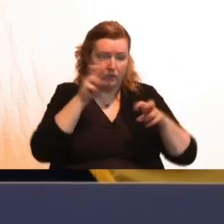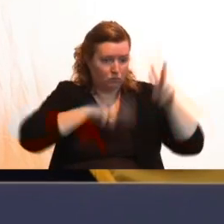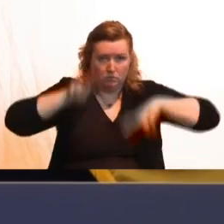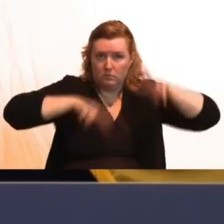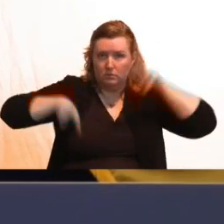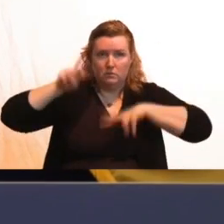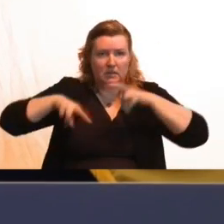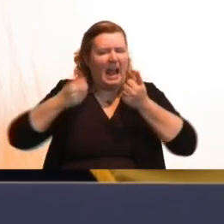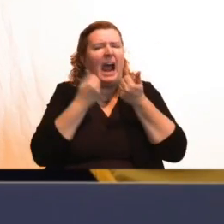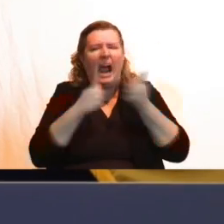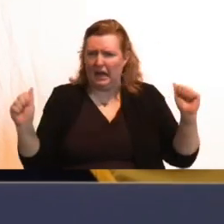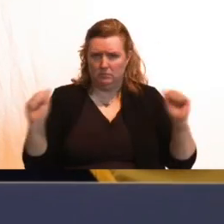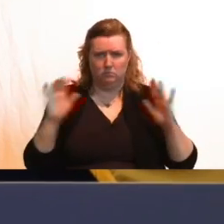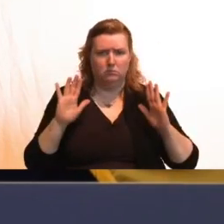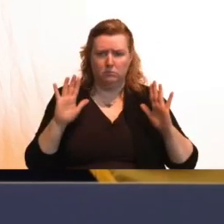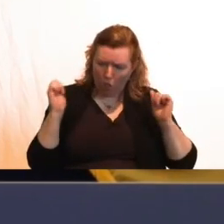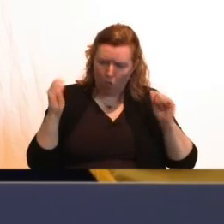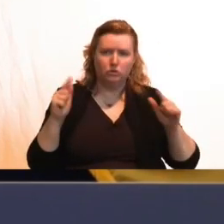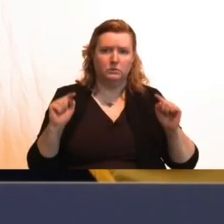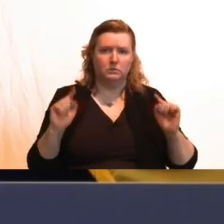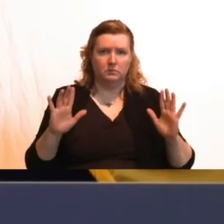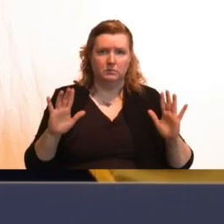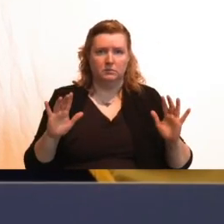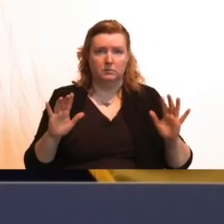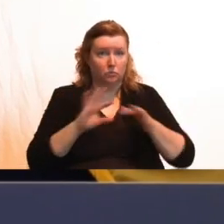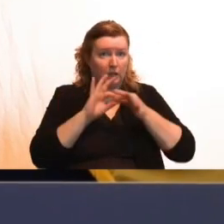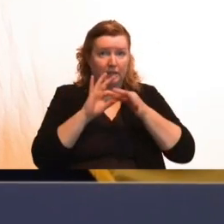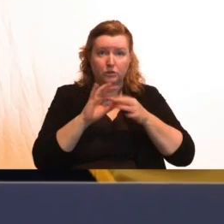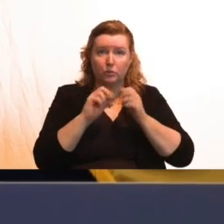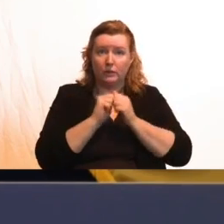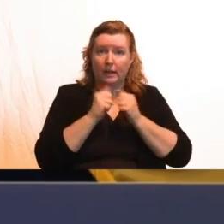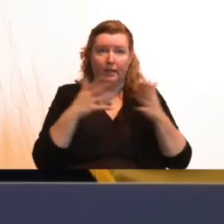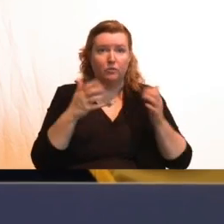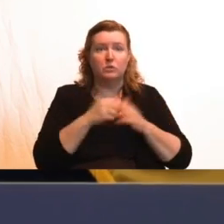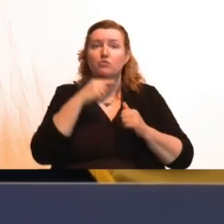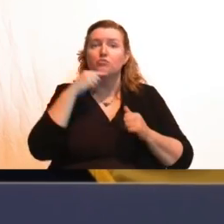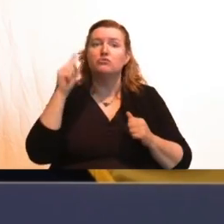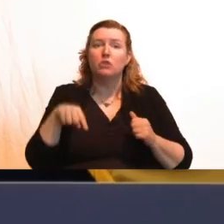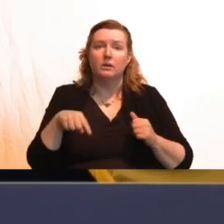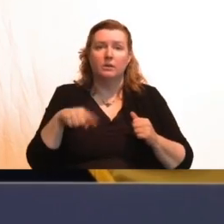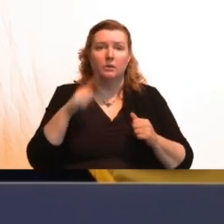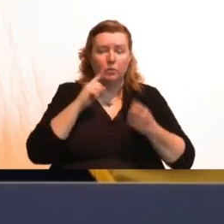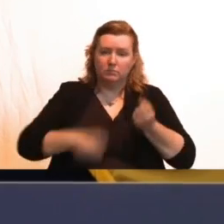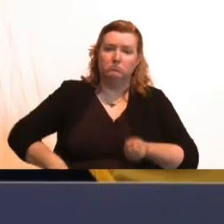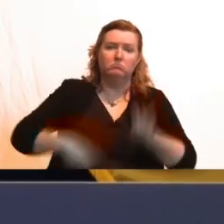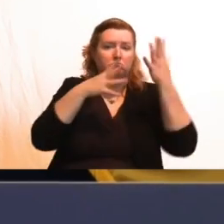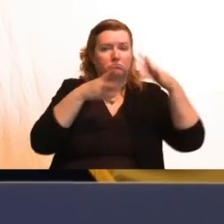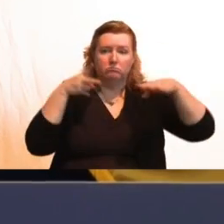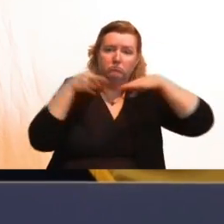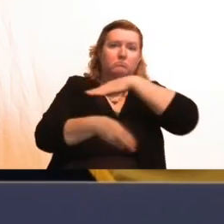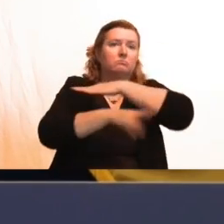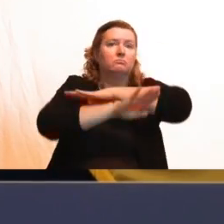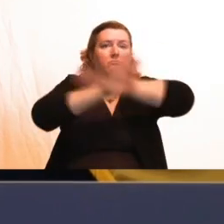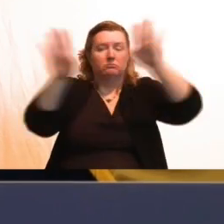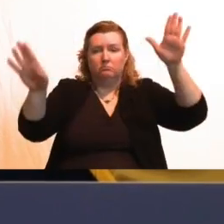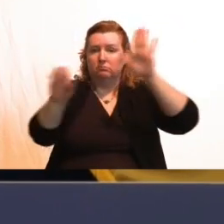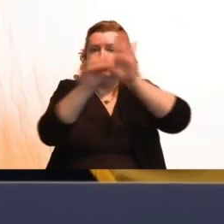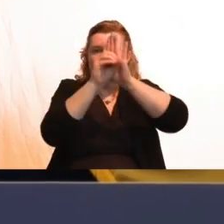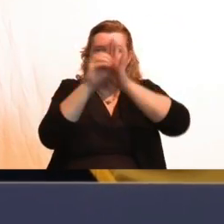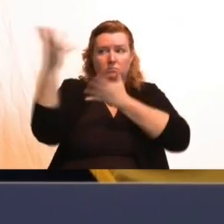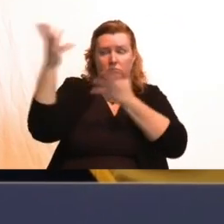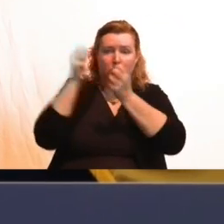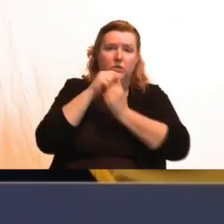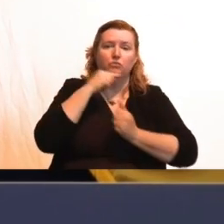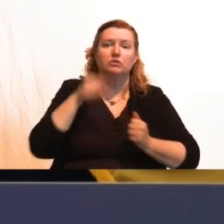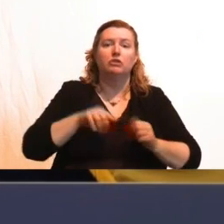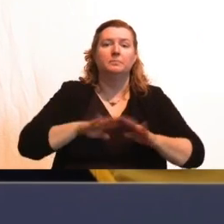zero, literally to zero. Some of that's more easily said than done, but that's our objective, and that's where it's going to end